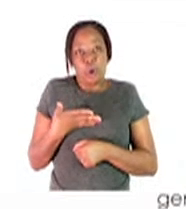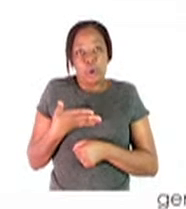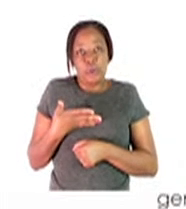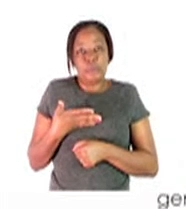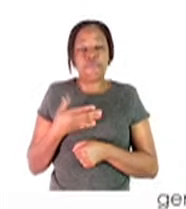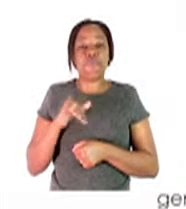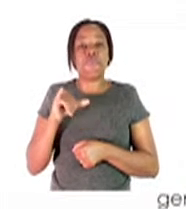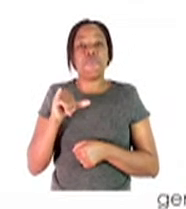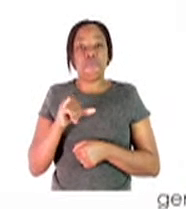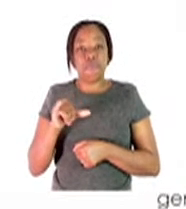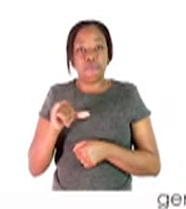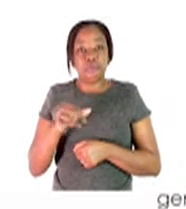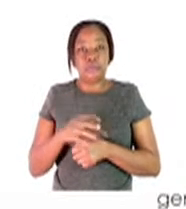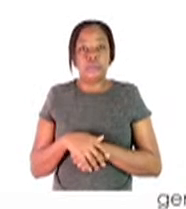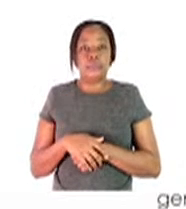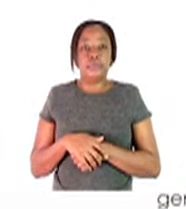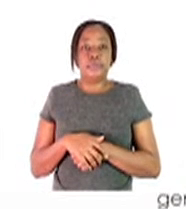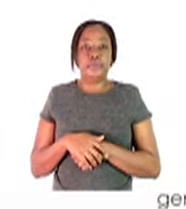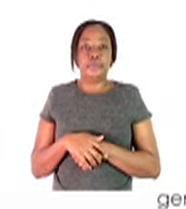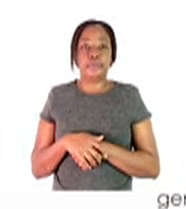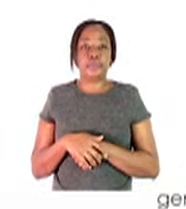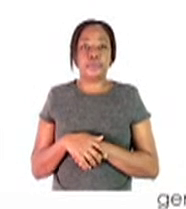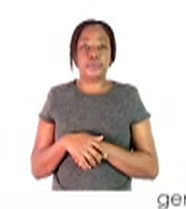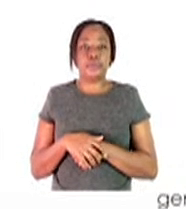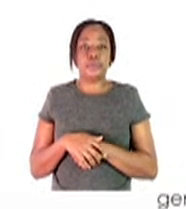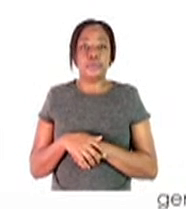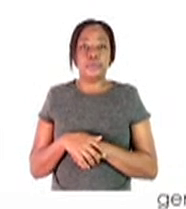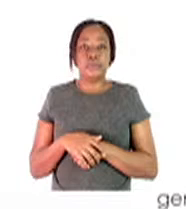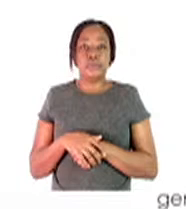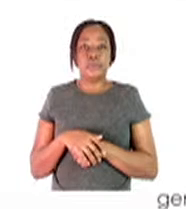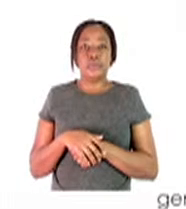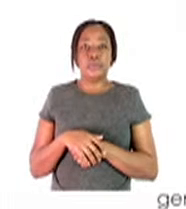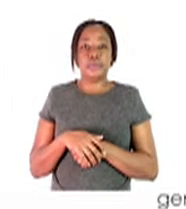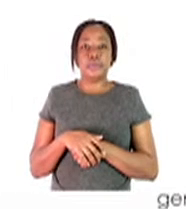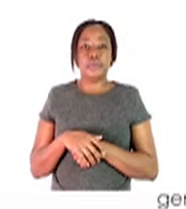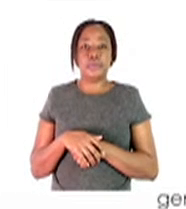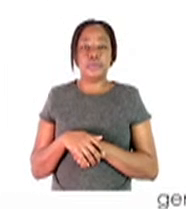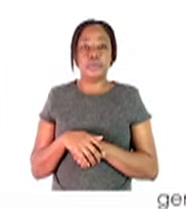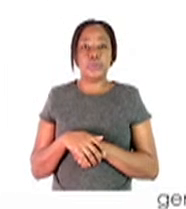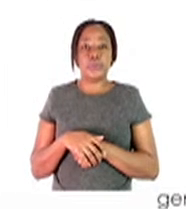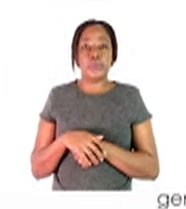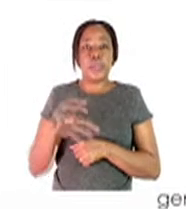Okay, all right, so now let's look at the words that are following.